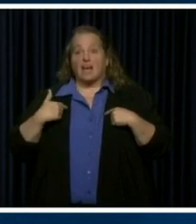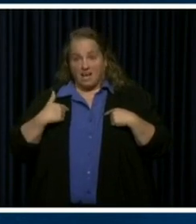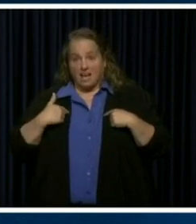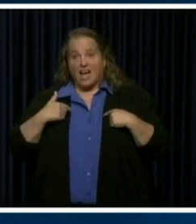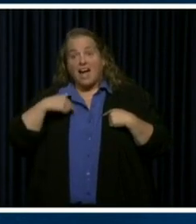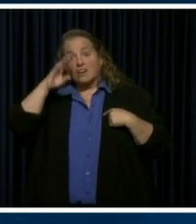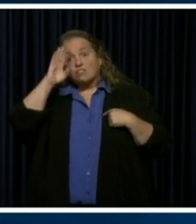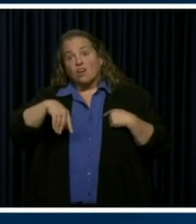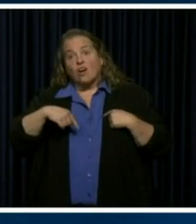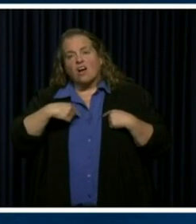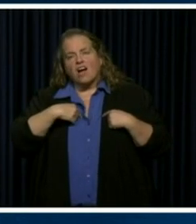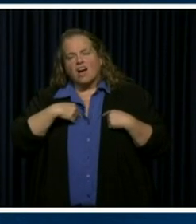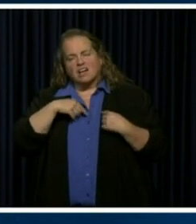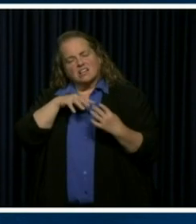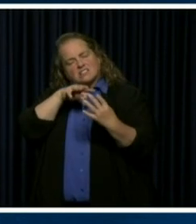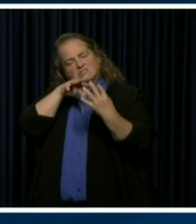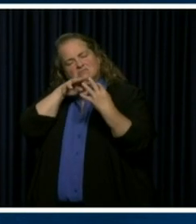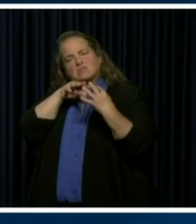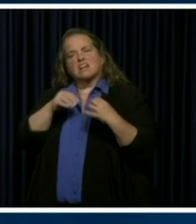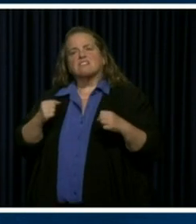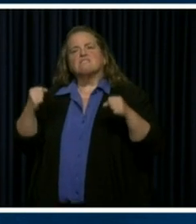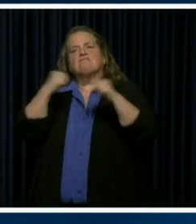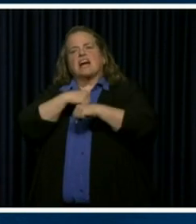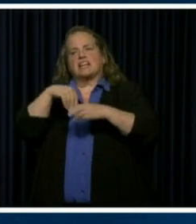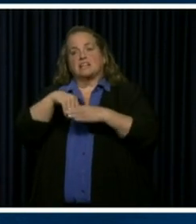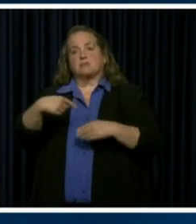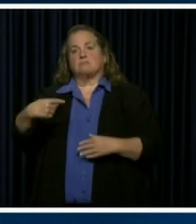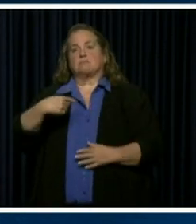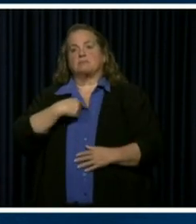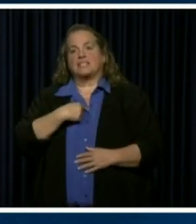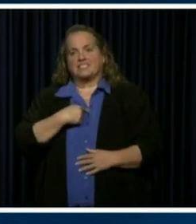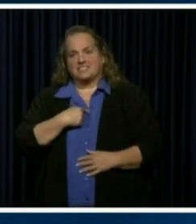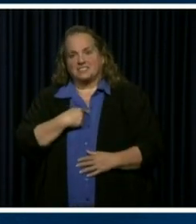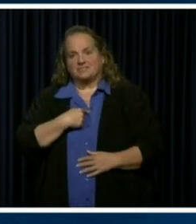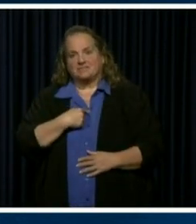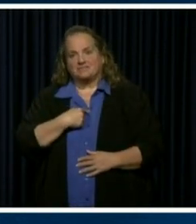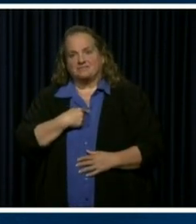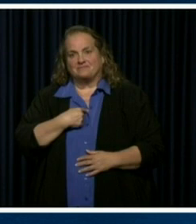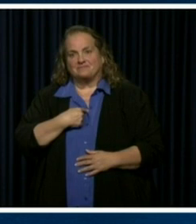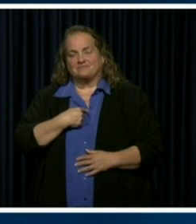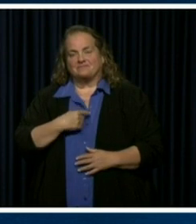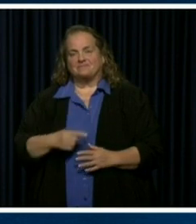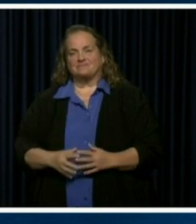No, I've still got a lot of fight left in me.